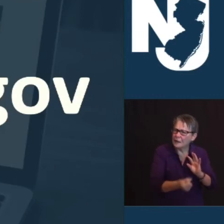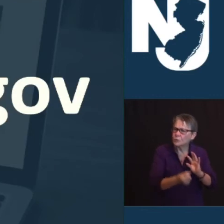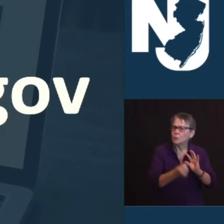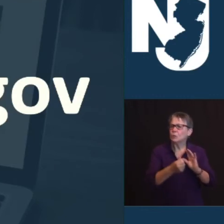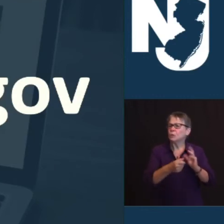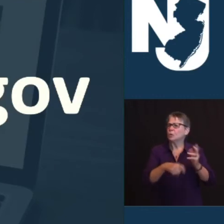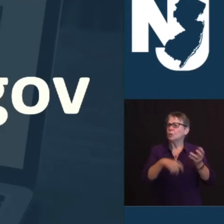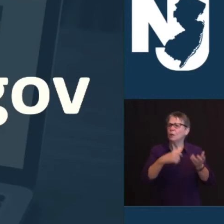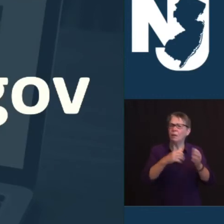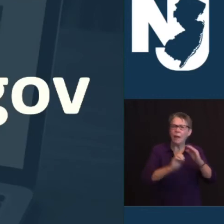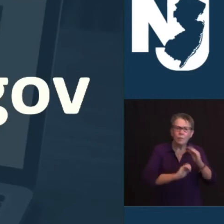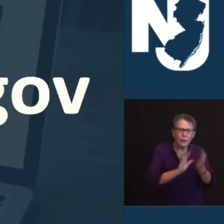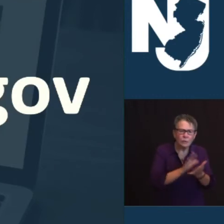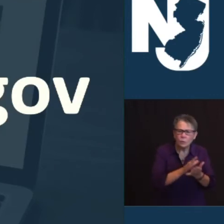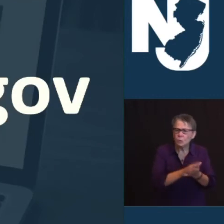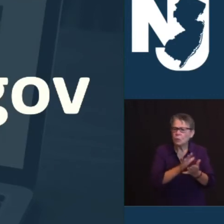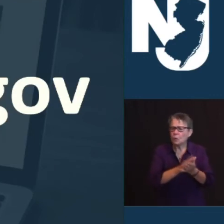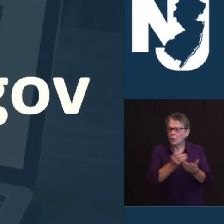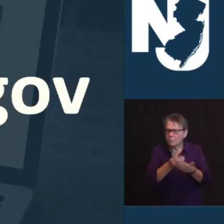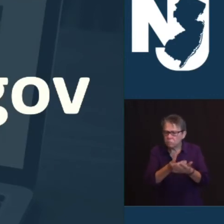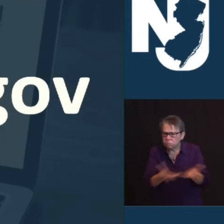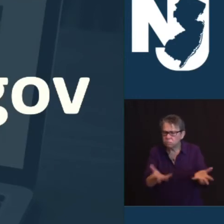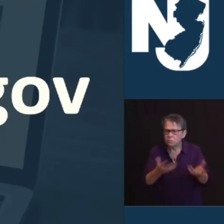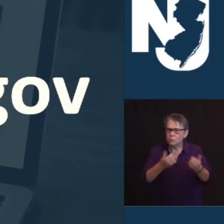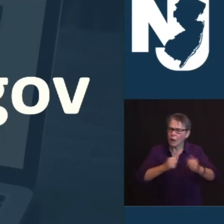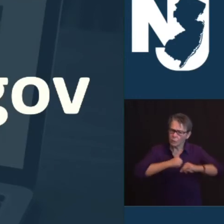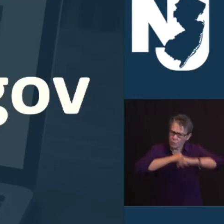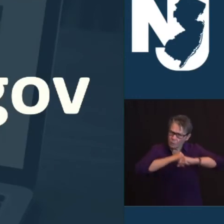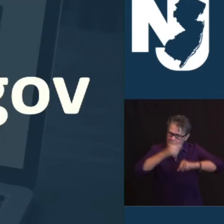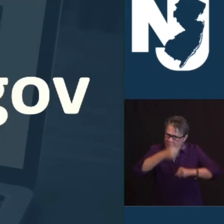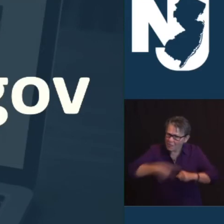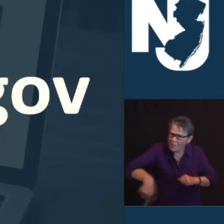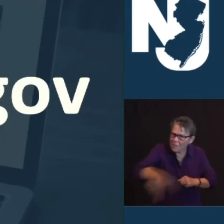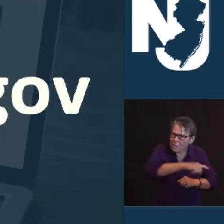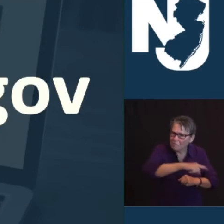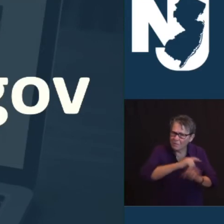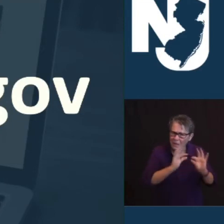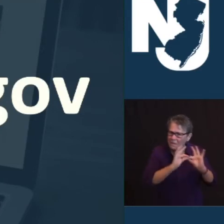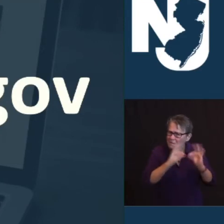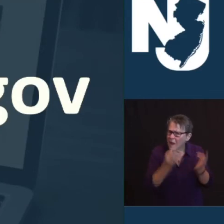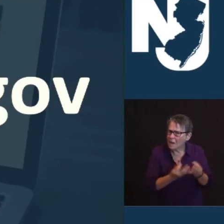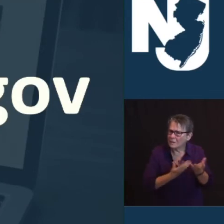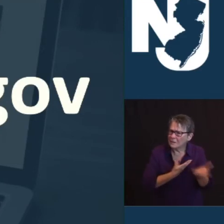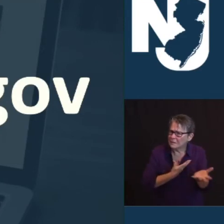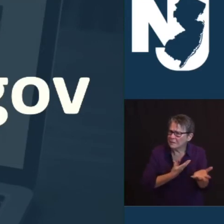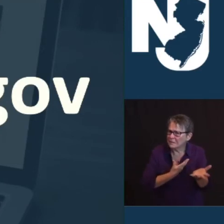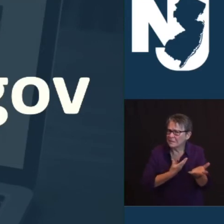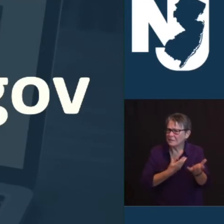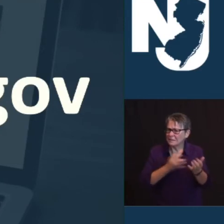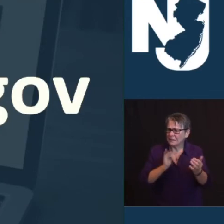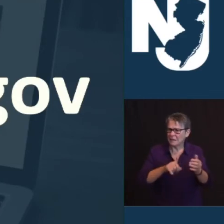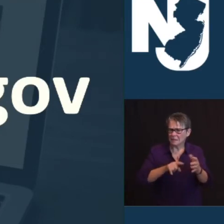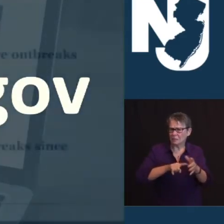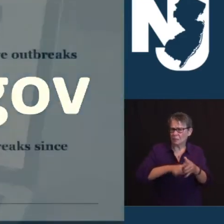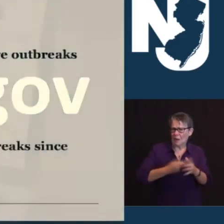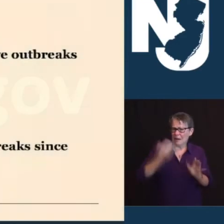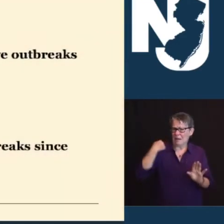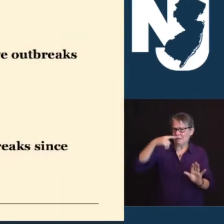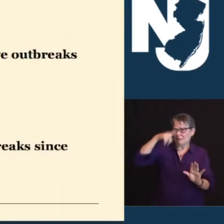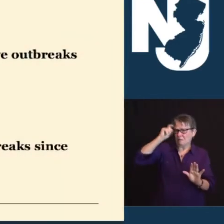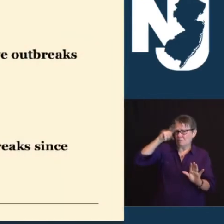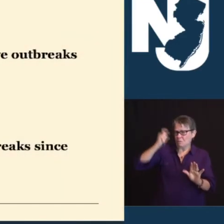communities, as has been the case, I might add, since before the start of the current academic year. Let's look at some updated numbers there. Over